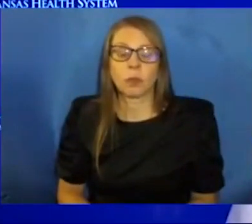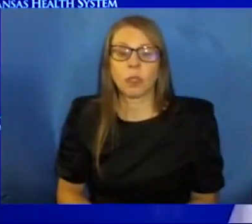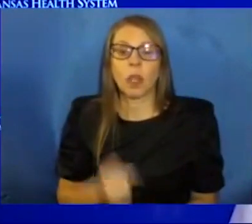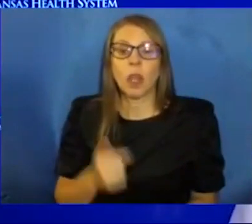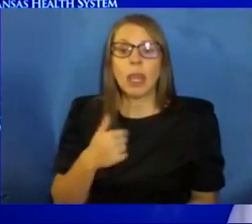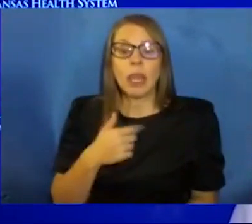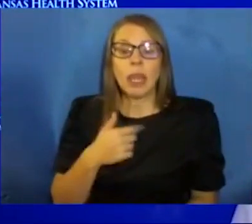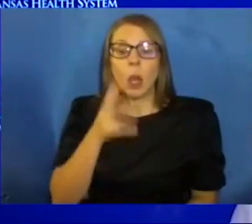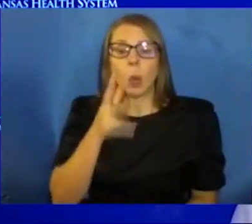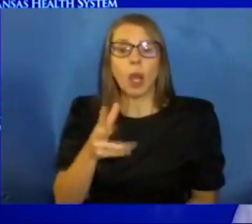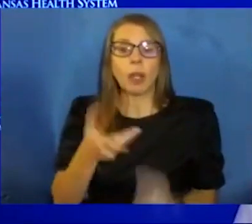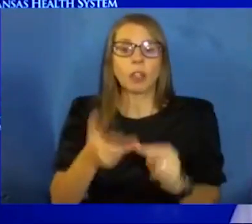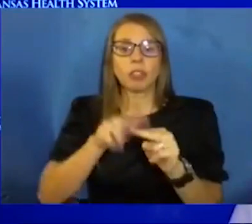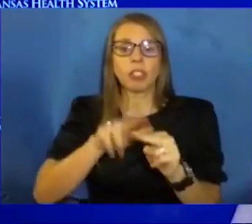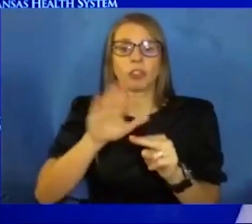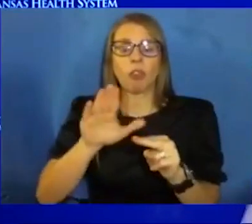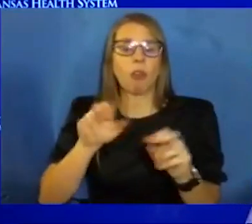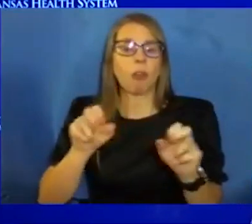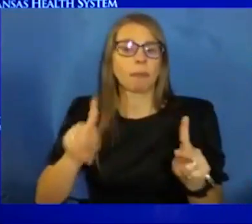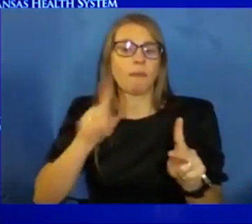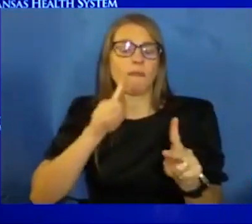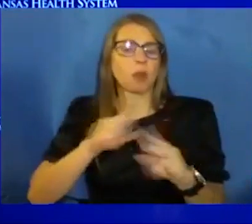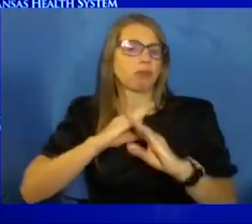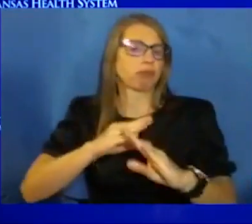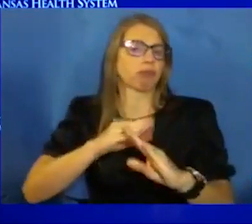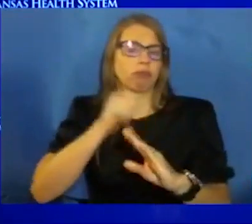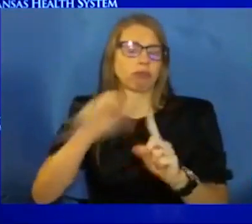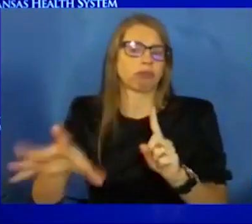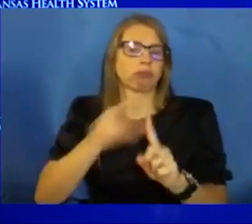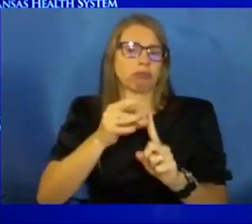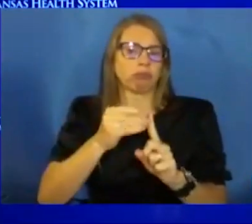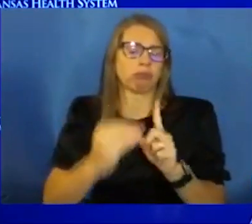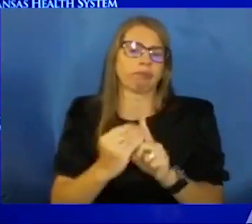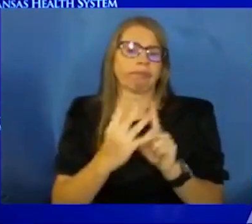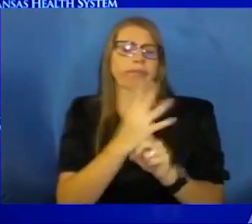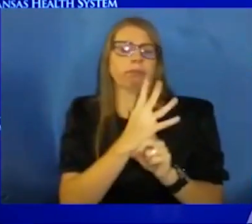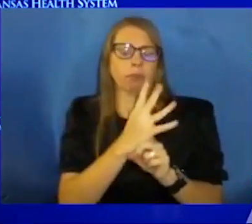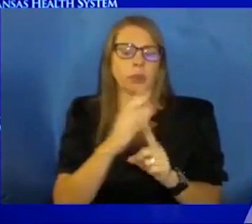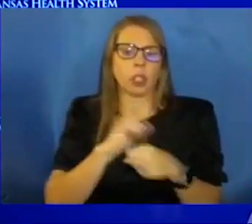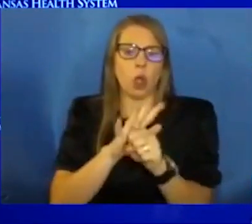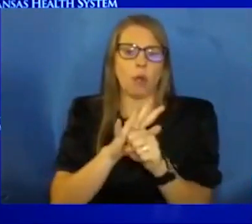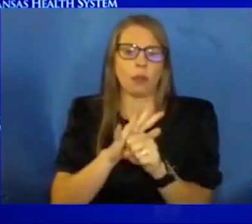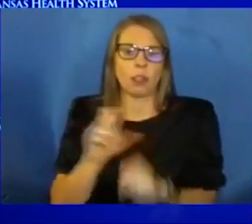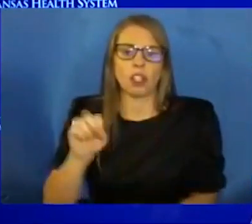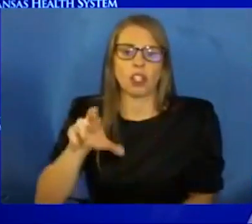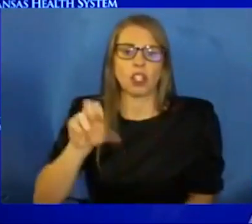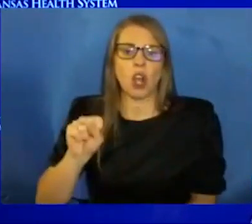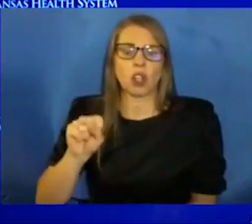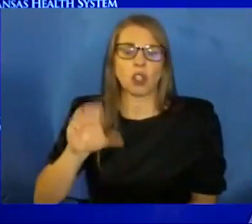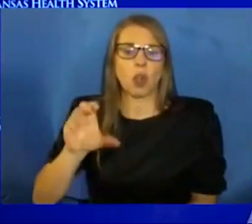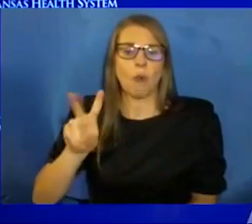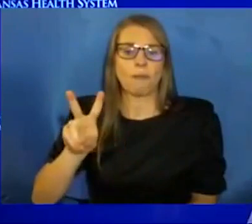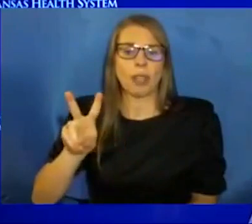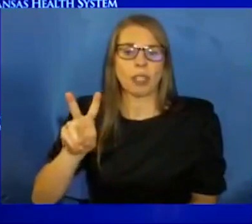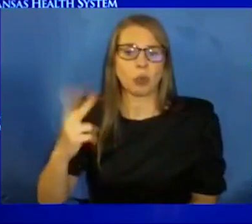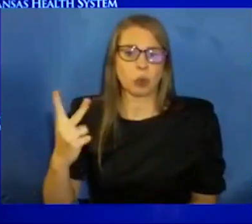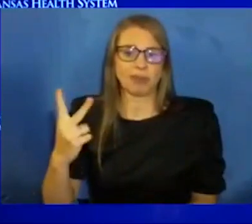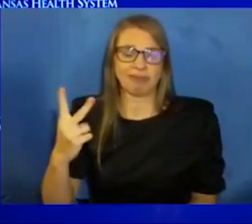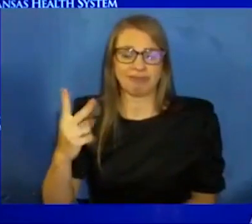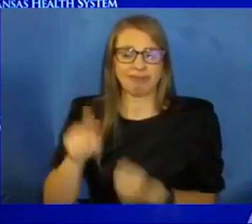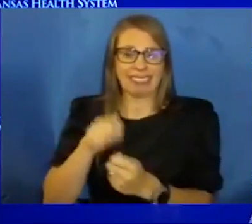air travel, train, bus, masking and eye protection are very important and will